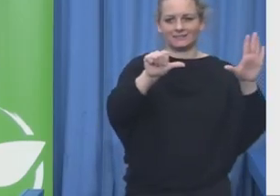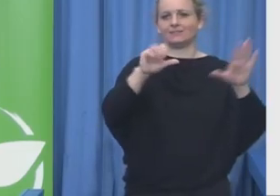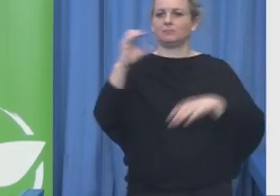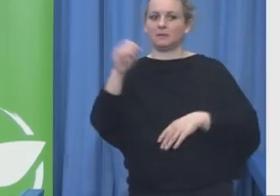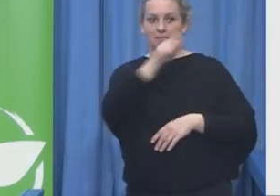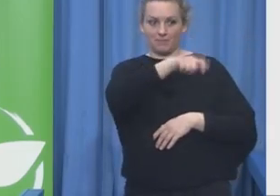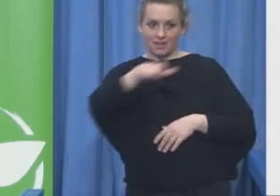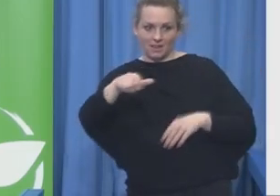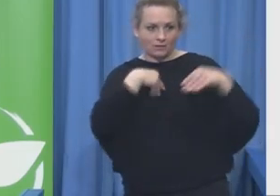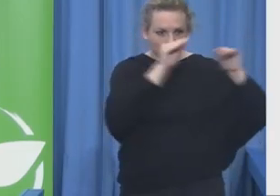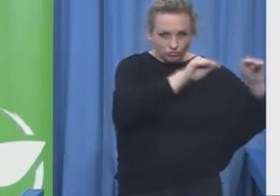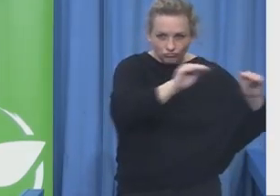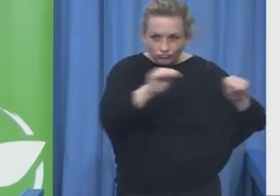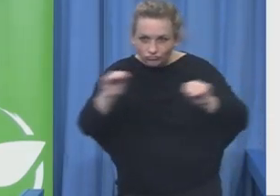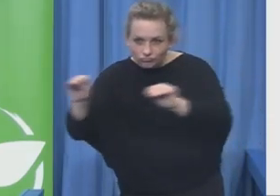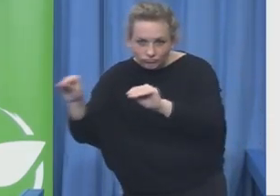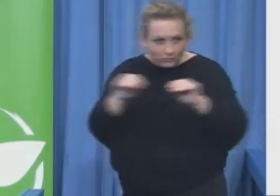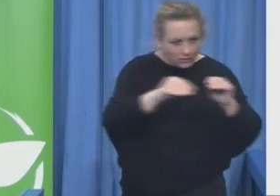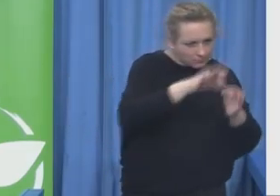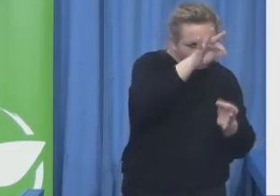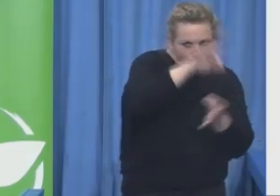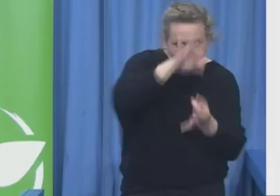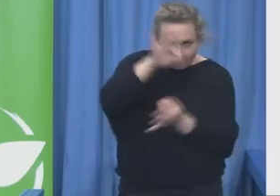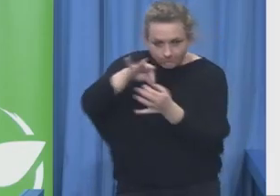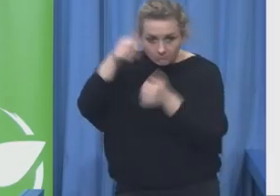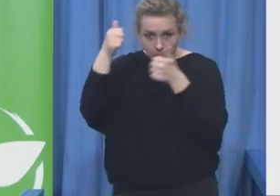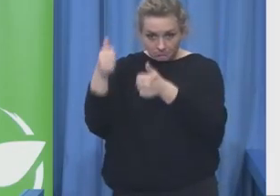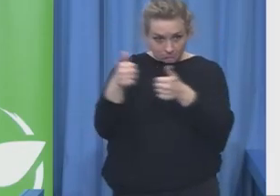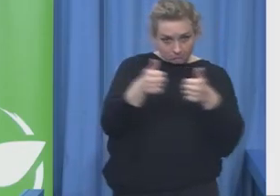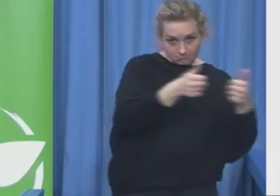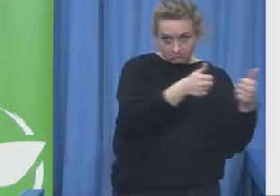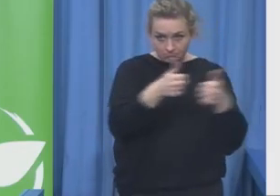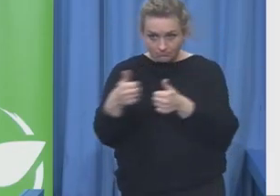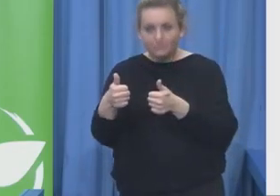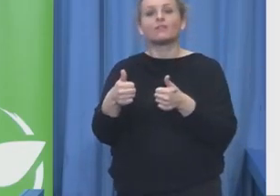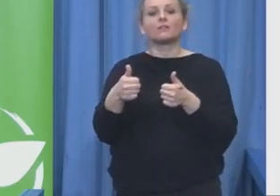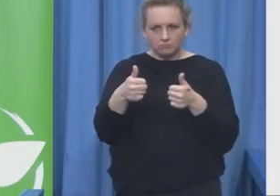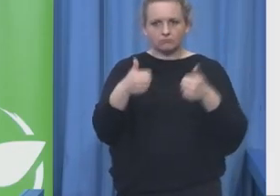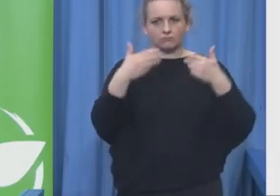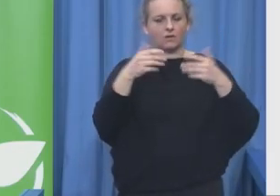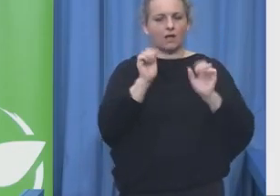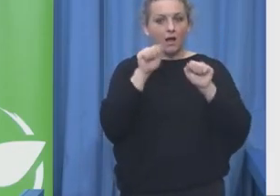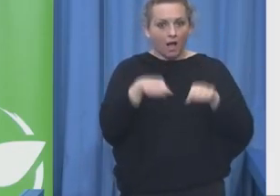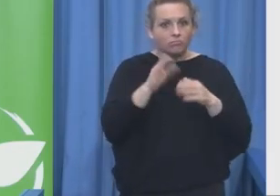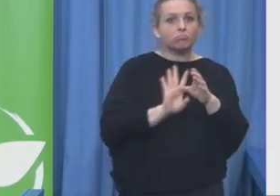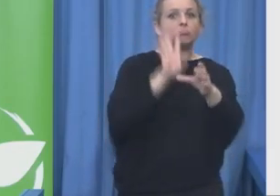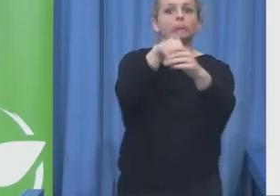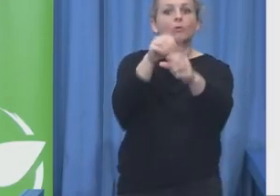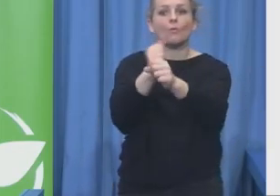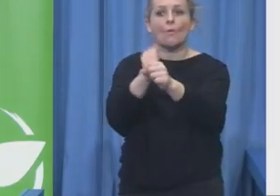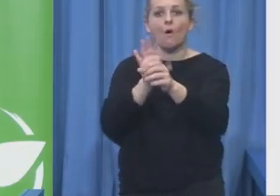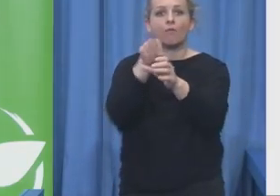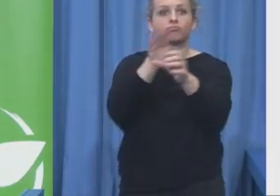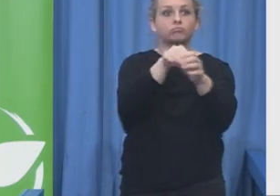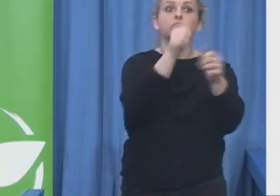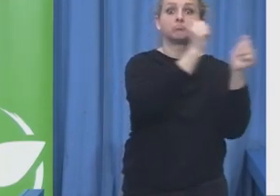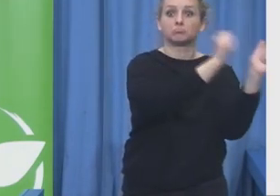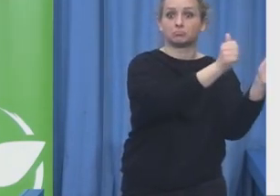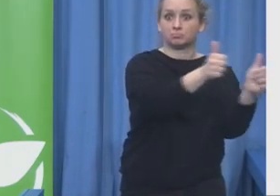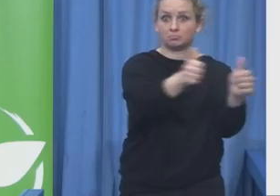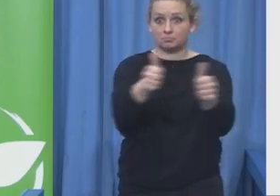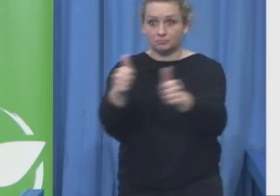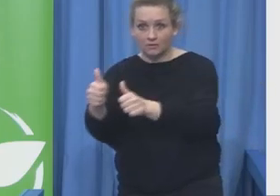force. And I think that that's an important piece for us to think about, that it's part of an ecosystem, right? It's